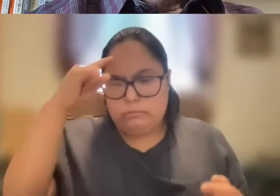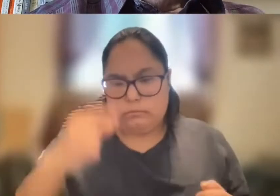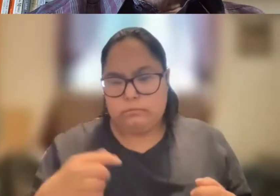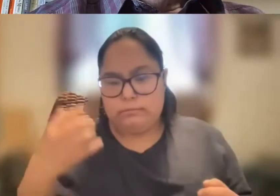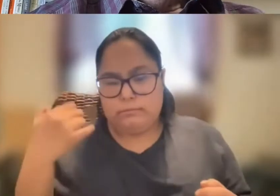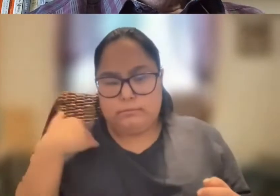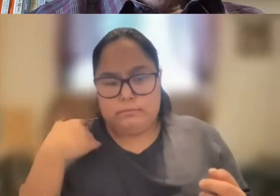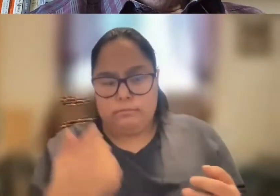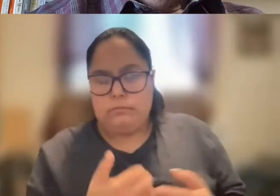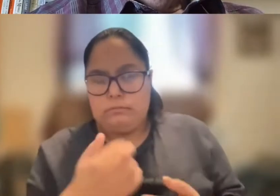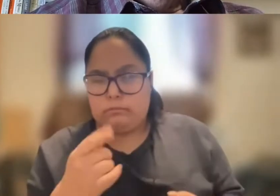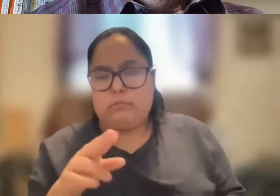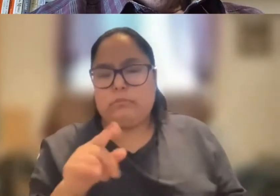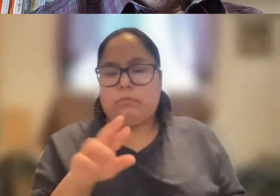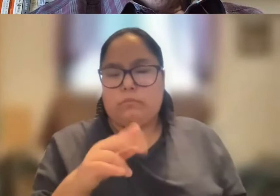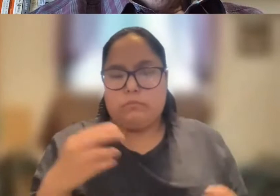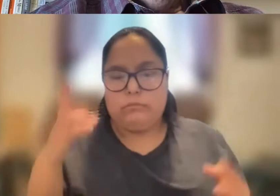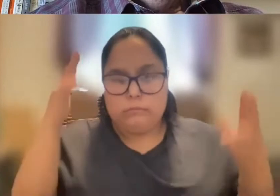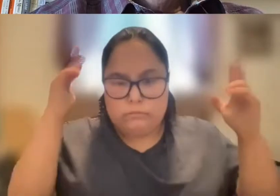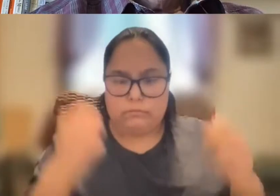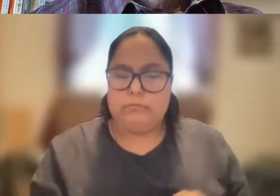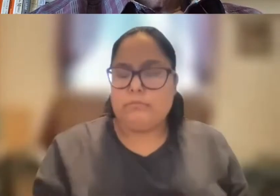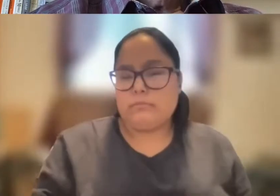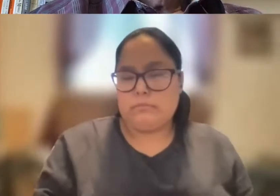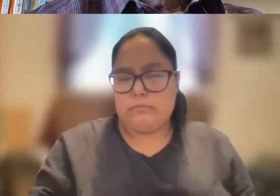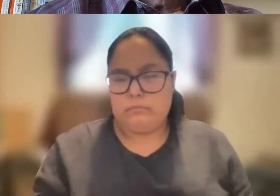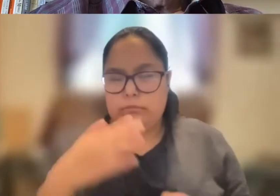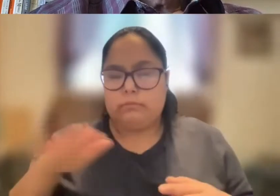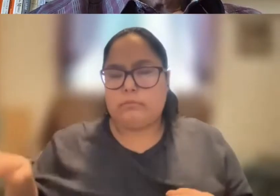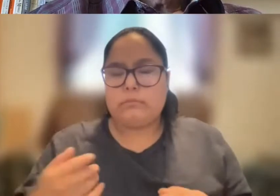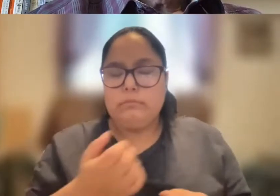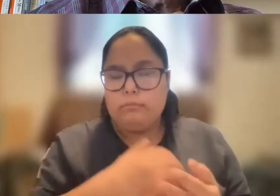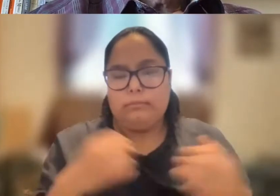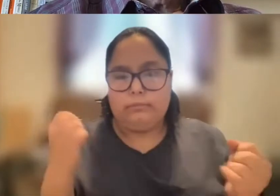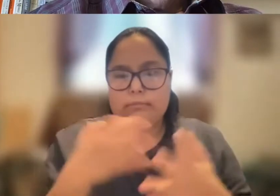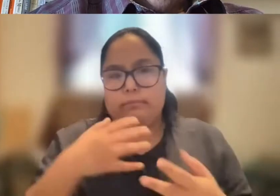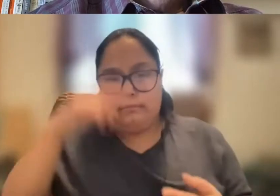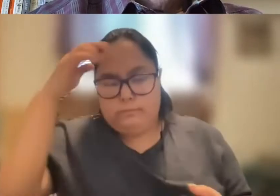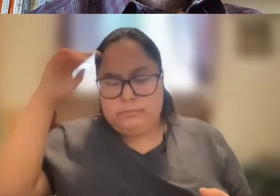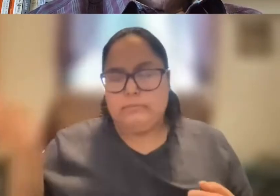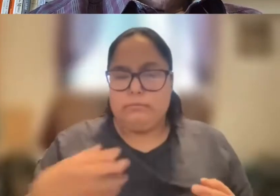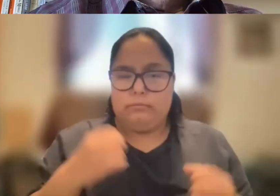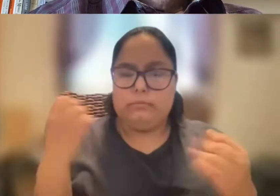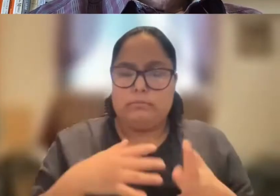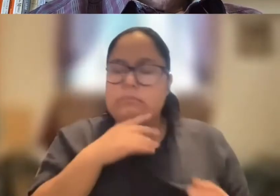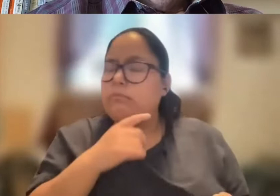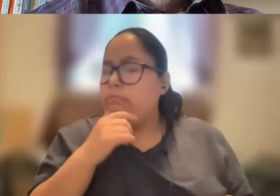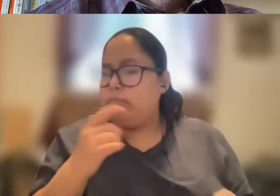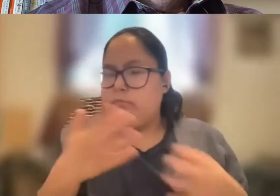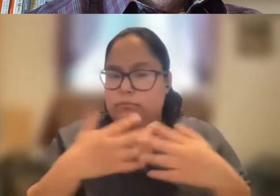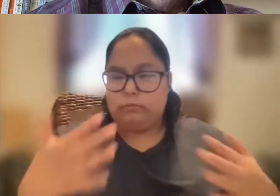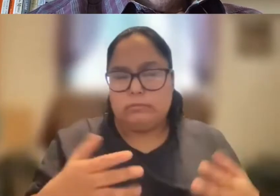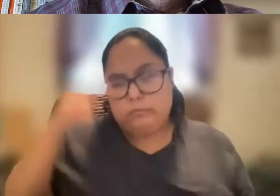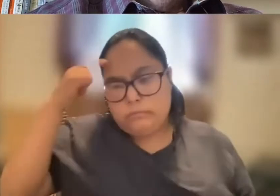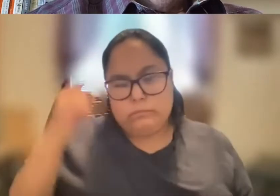almost gives me hope when I see these young guys not afraid to come out, not afraid to express who they are.